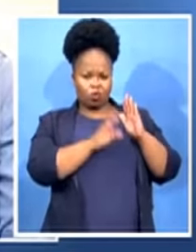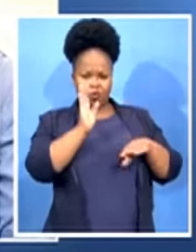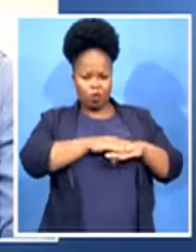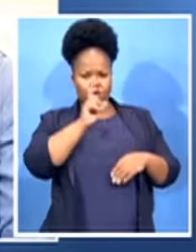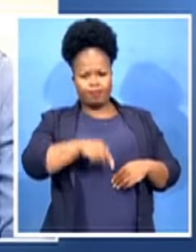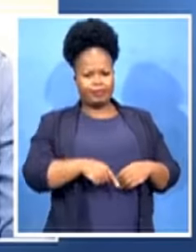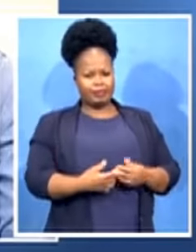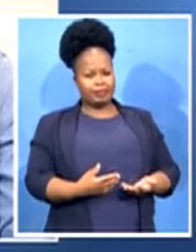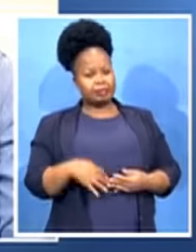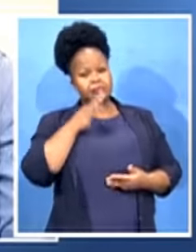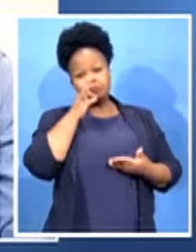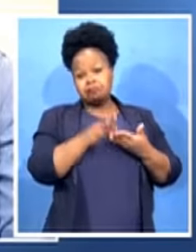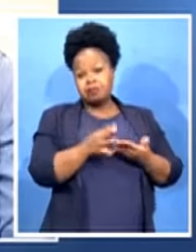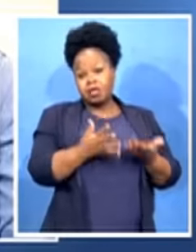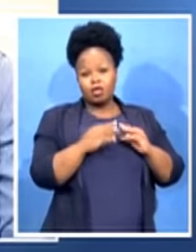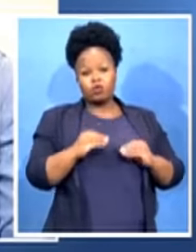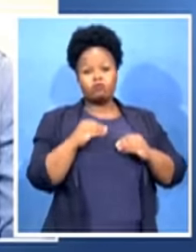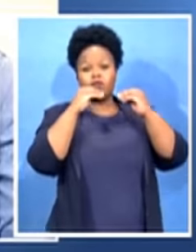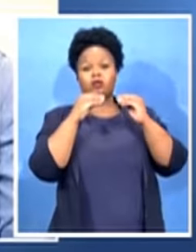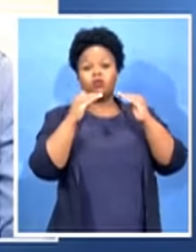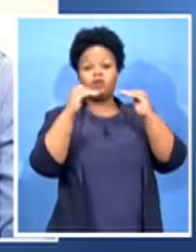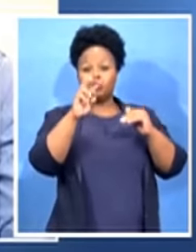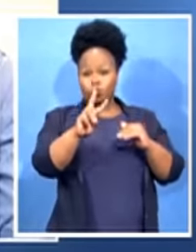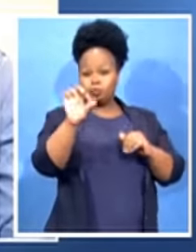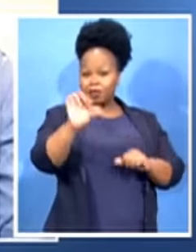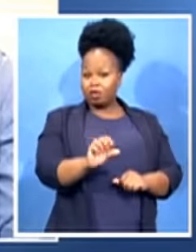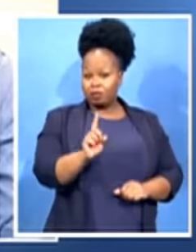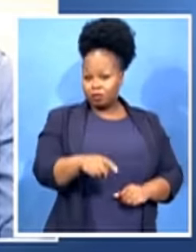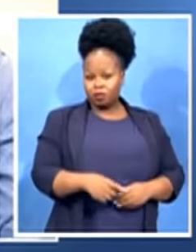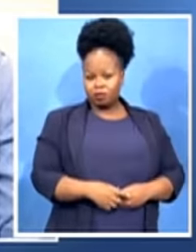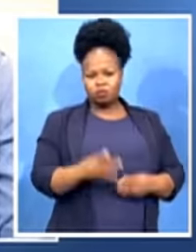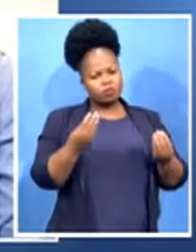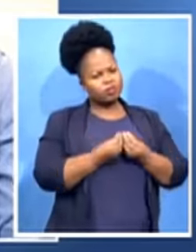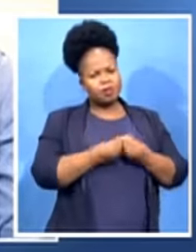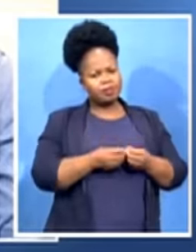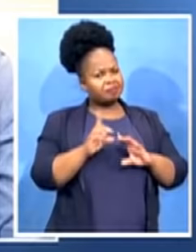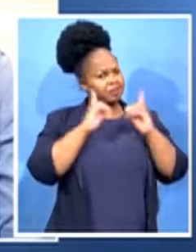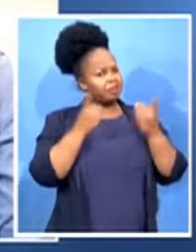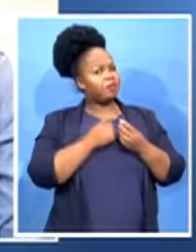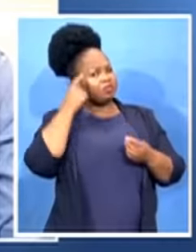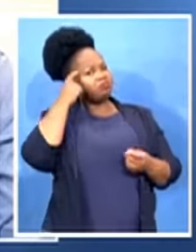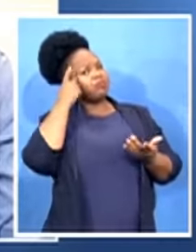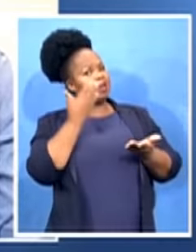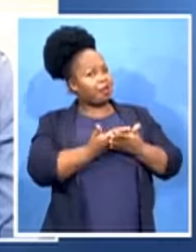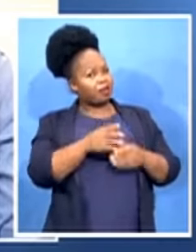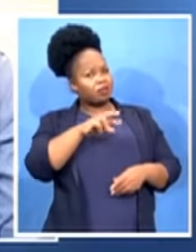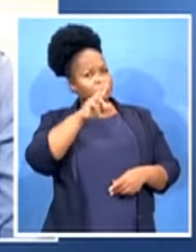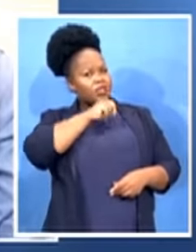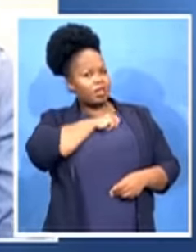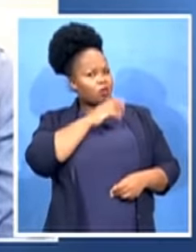move back to a level two. Is this something that your department is considering in KZN, or the government has had a conversation